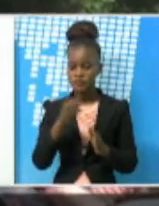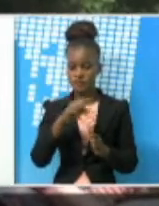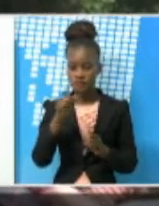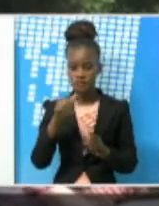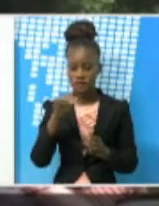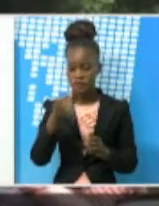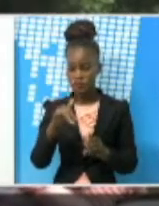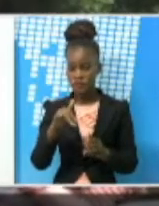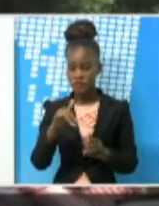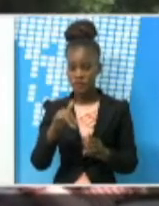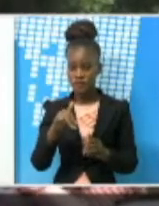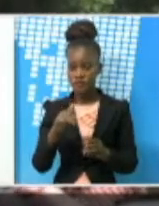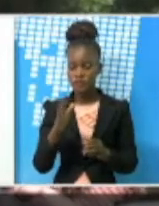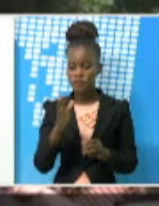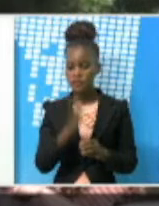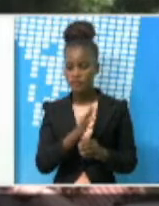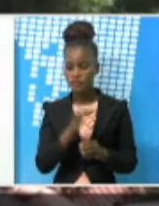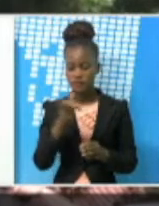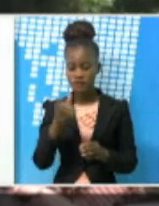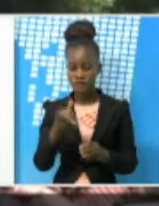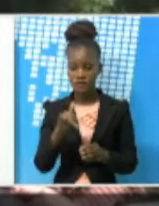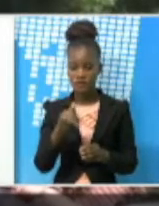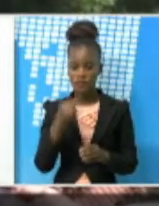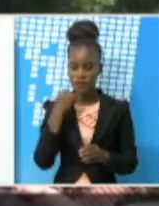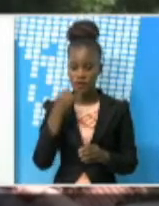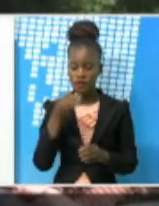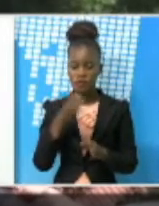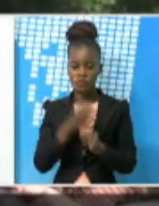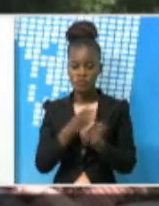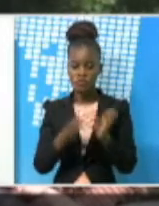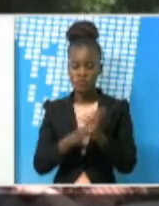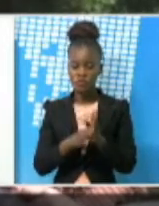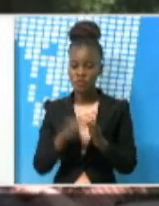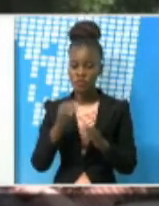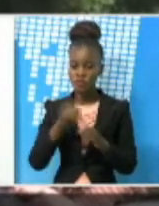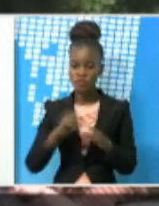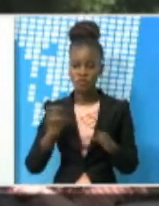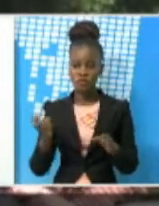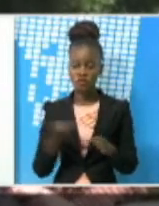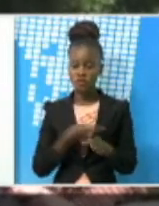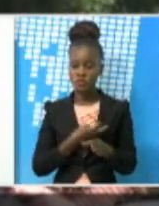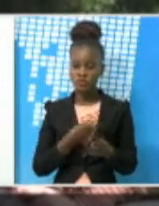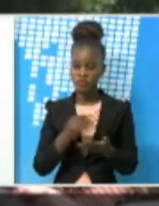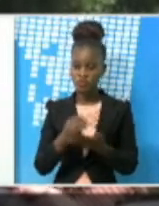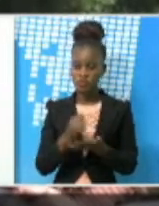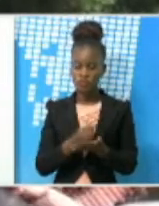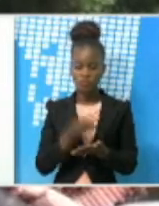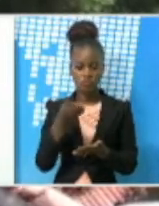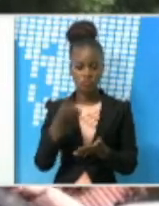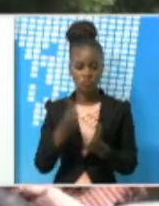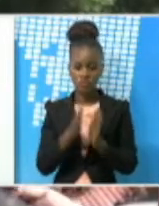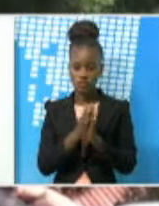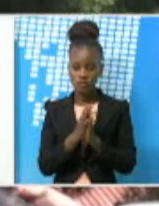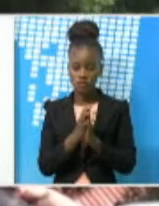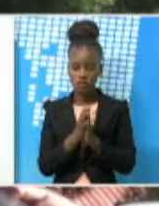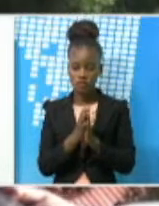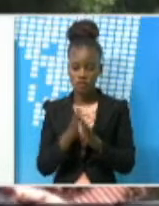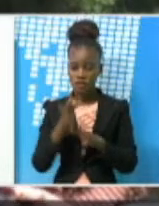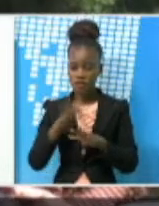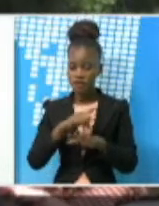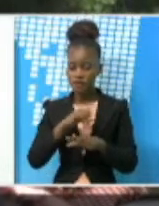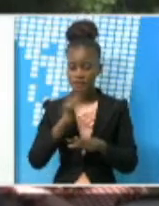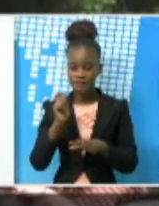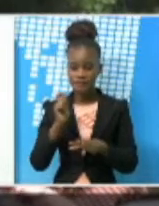in the form of non-cash dividends is to build our capital base, because we have realized that